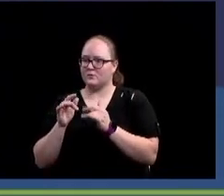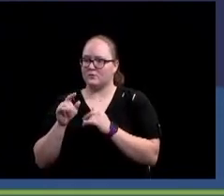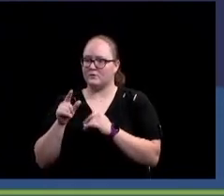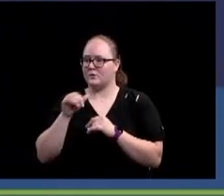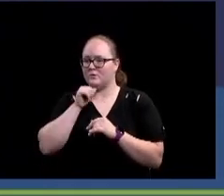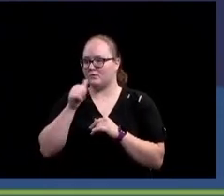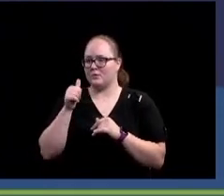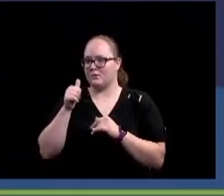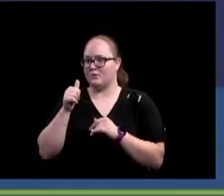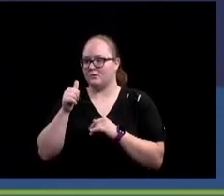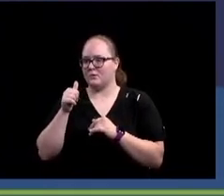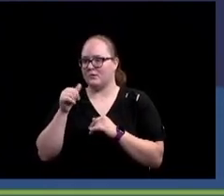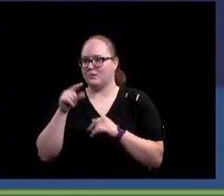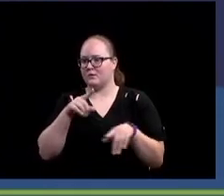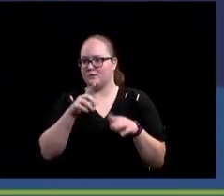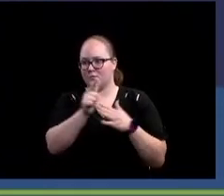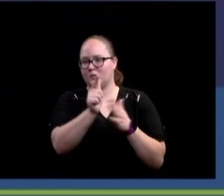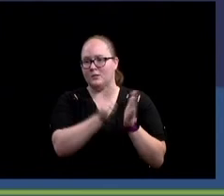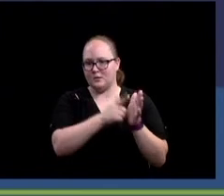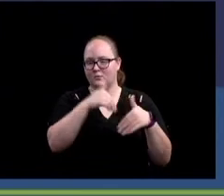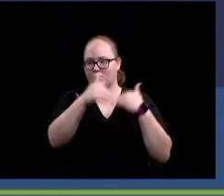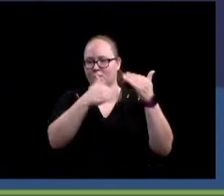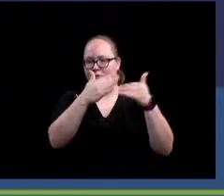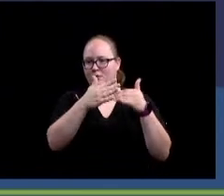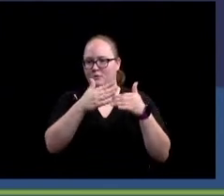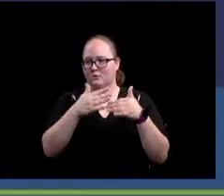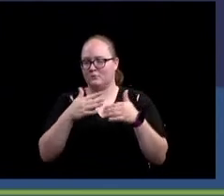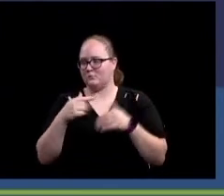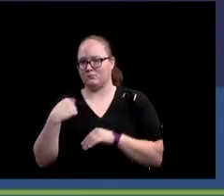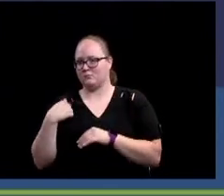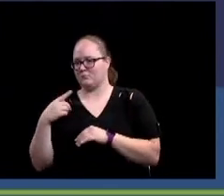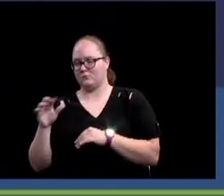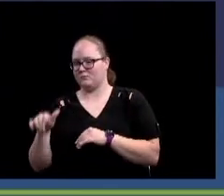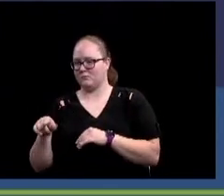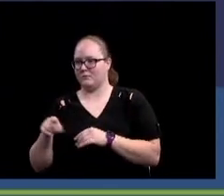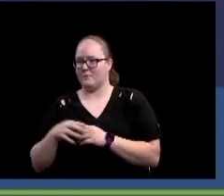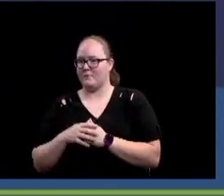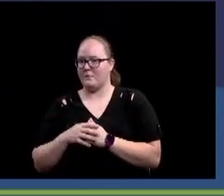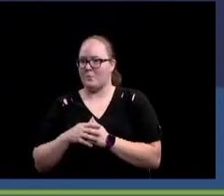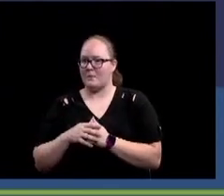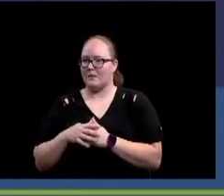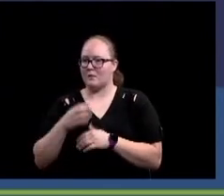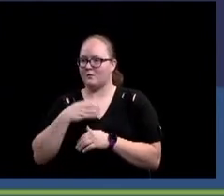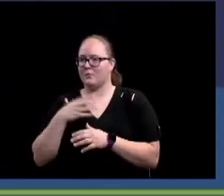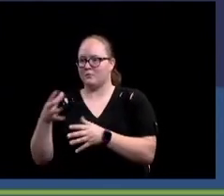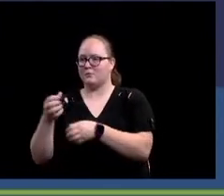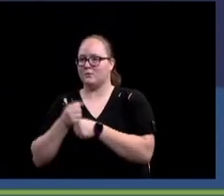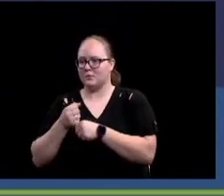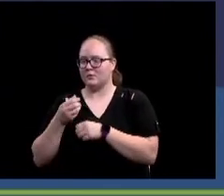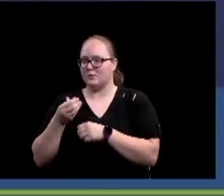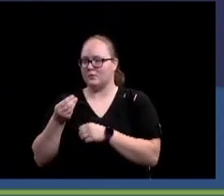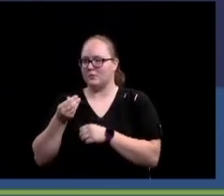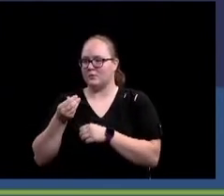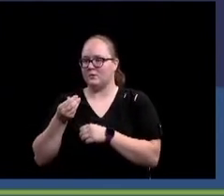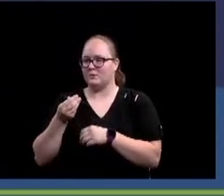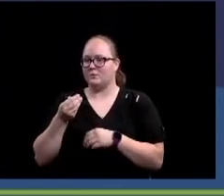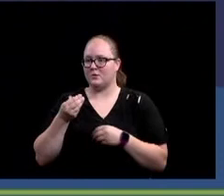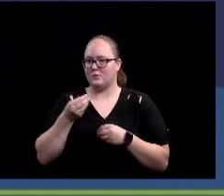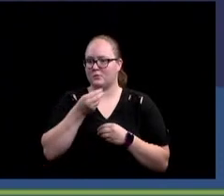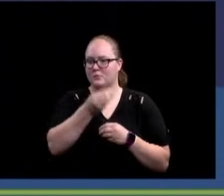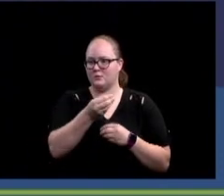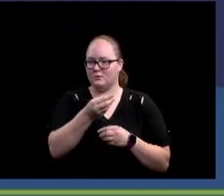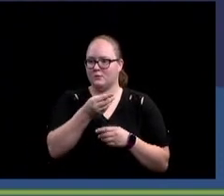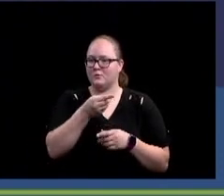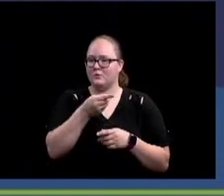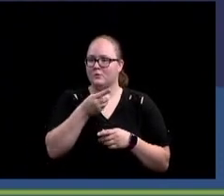court. Once a complaint is received, the employee must be served in writing that they are the subject of a complaint and an investigation. If there